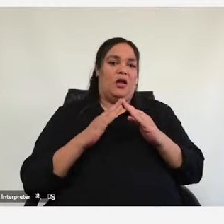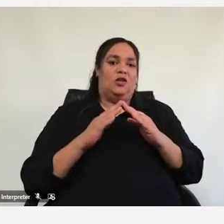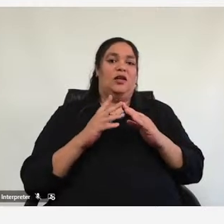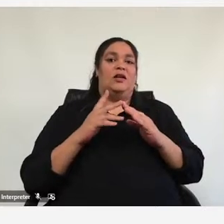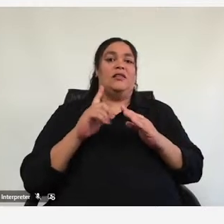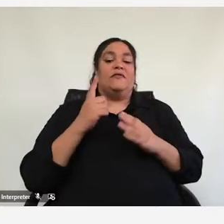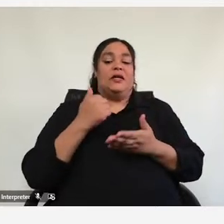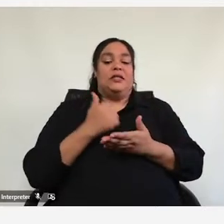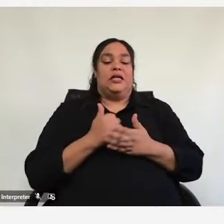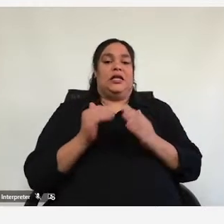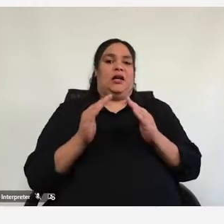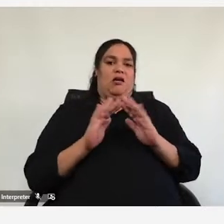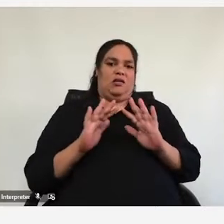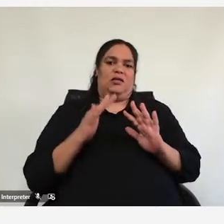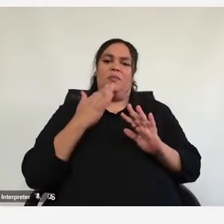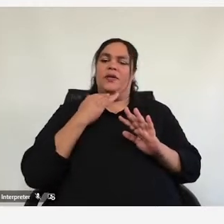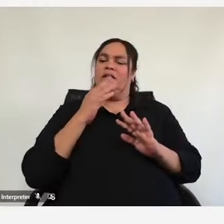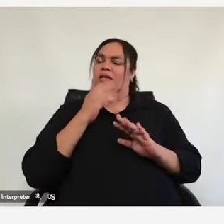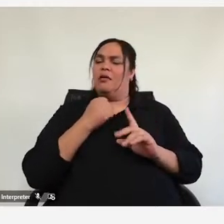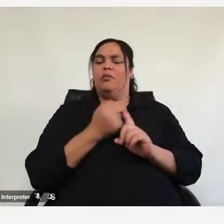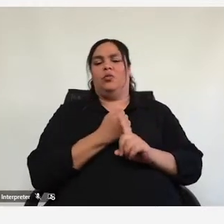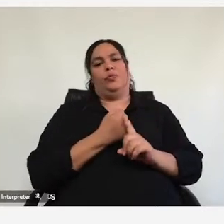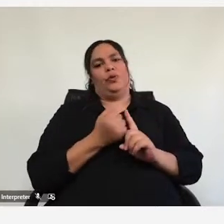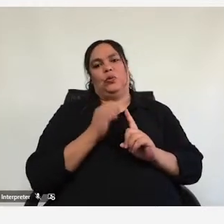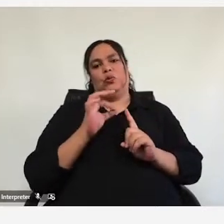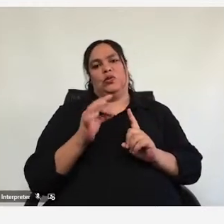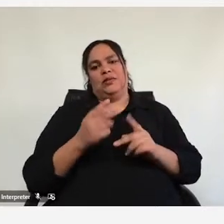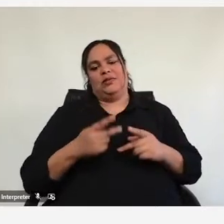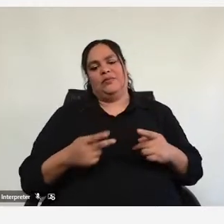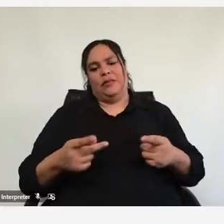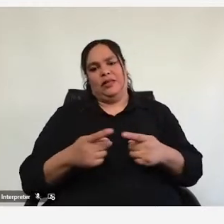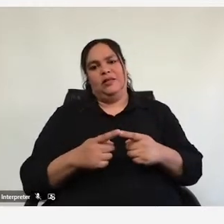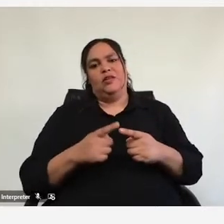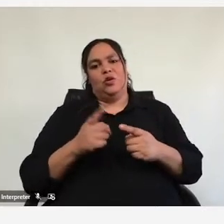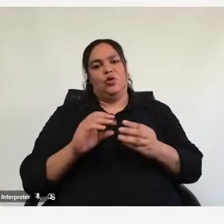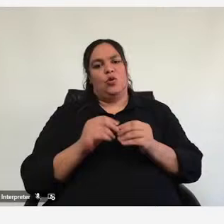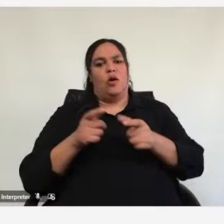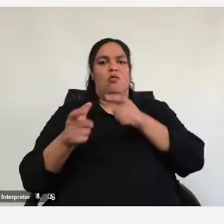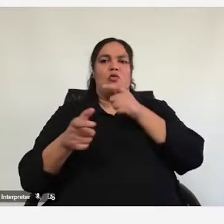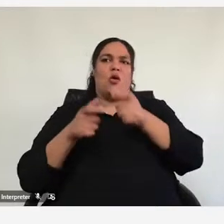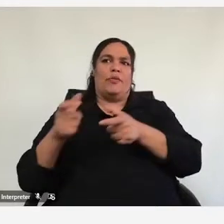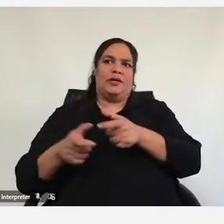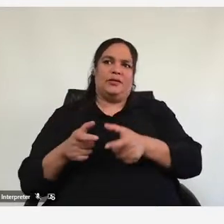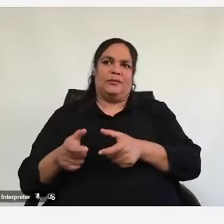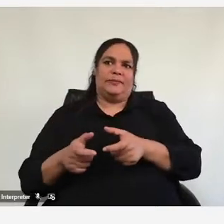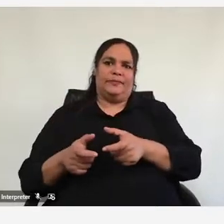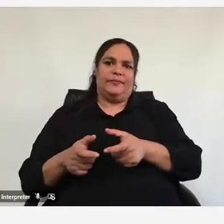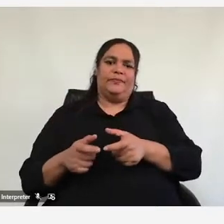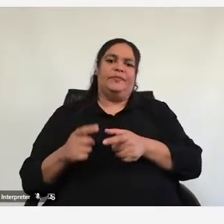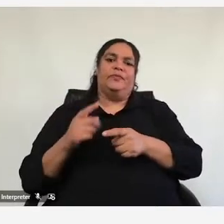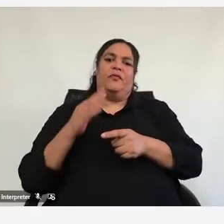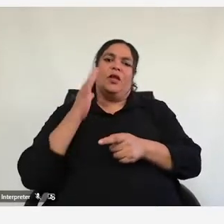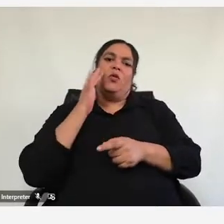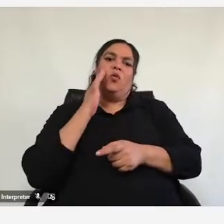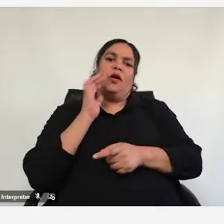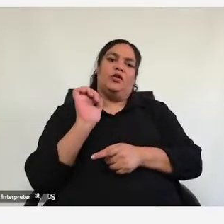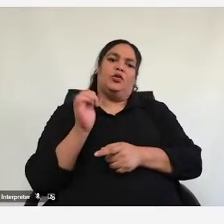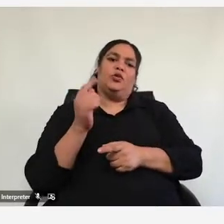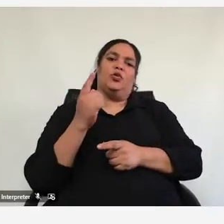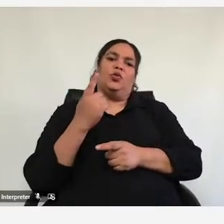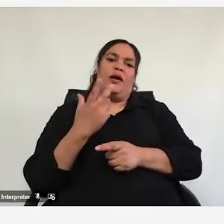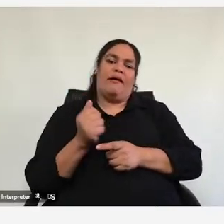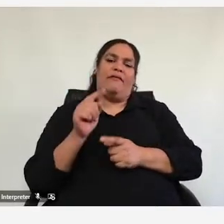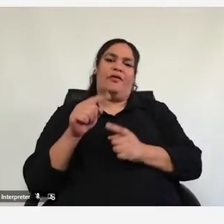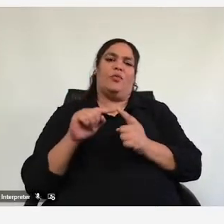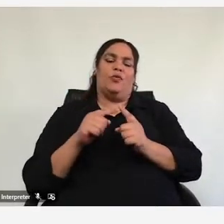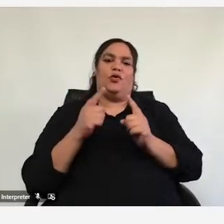sitting of the House. Please do not abuse the platform to make comments when you do raise your